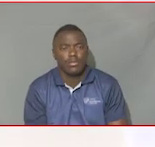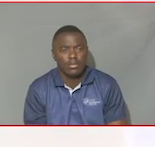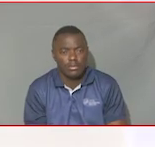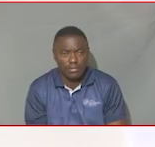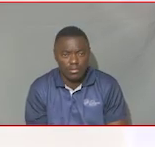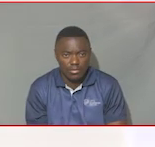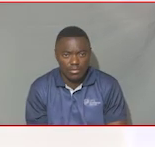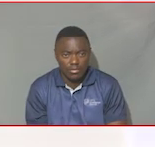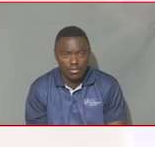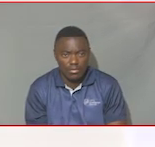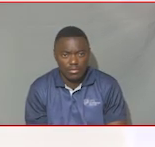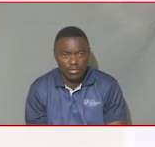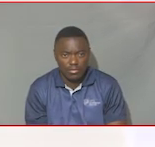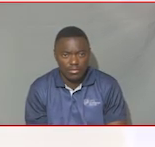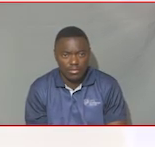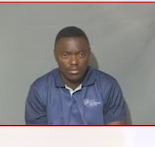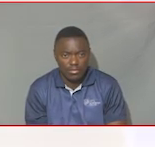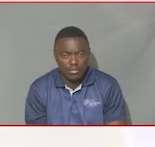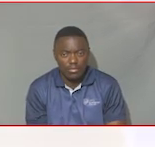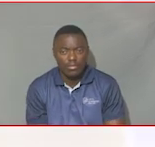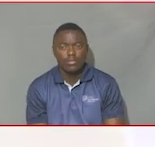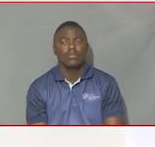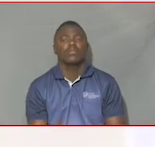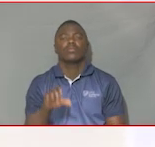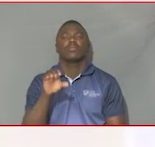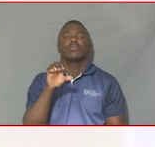So let's go to the stat mode.